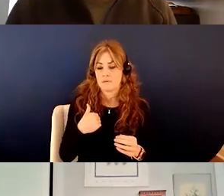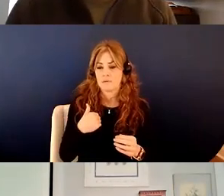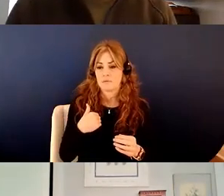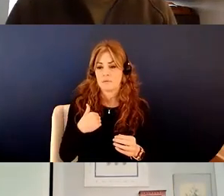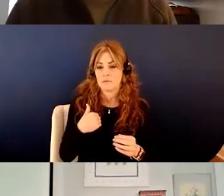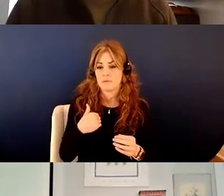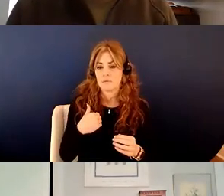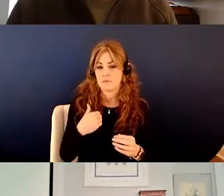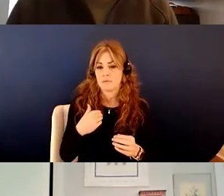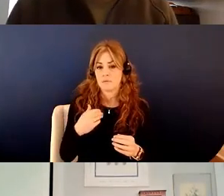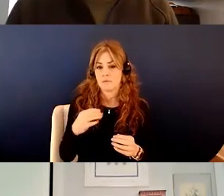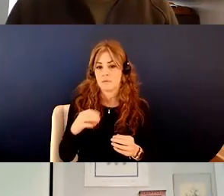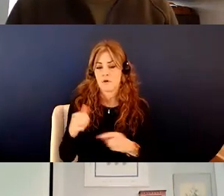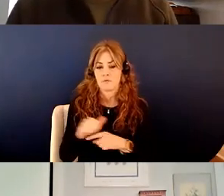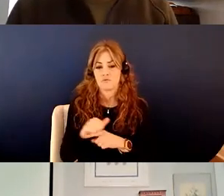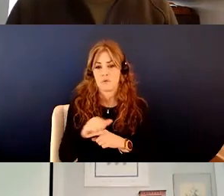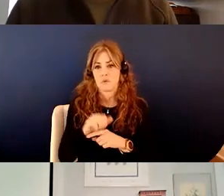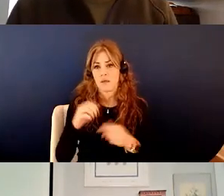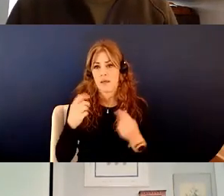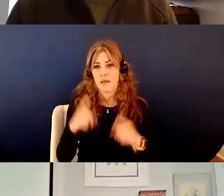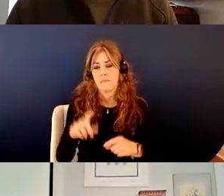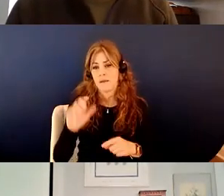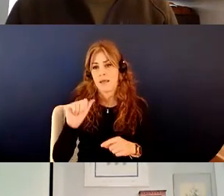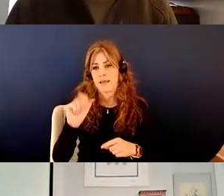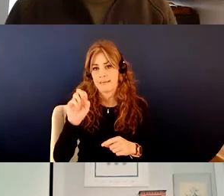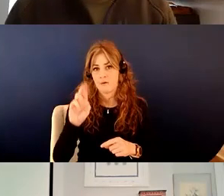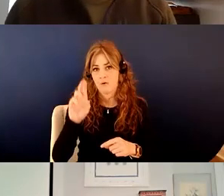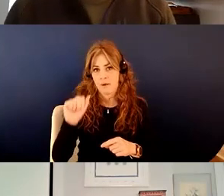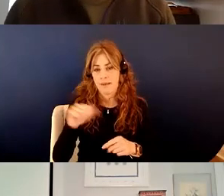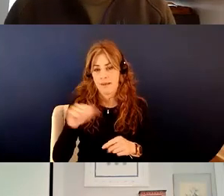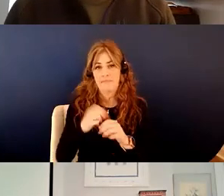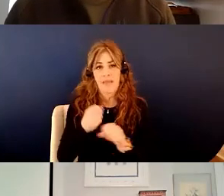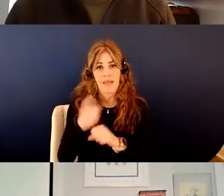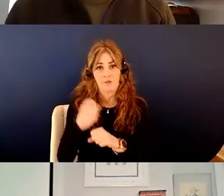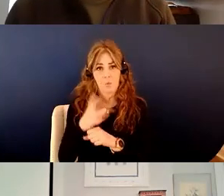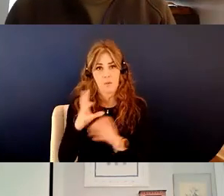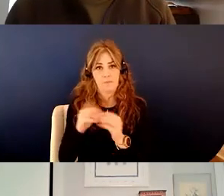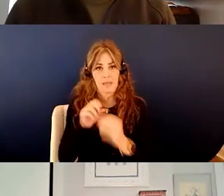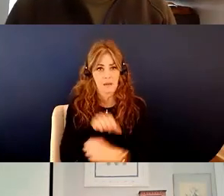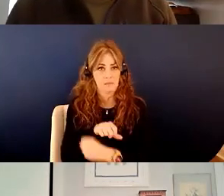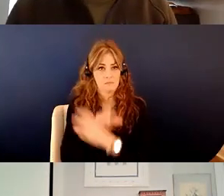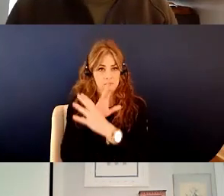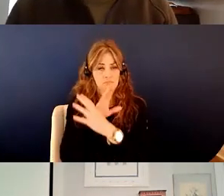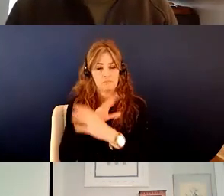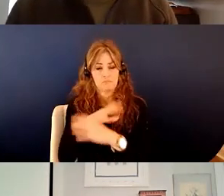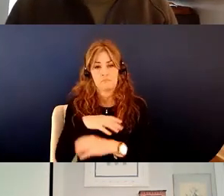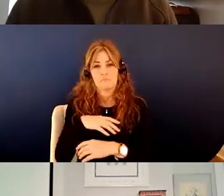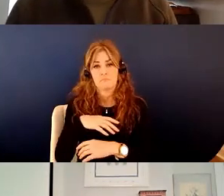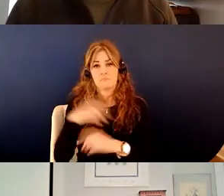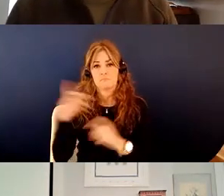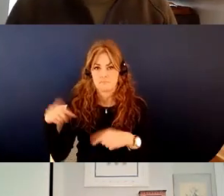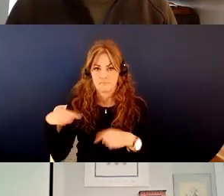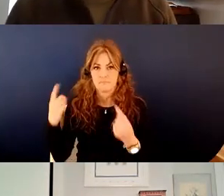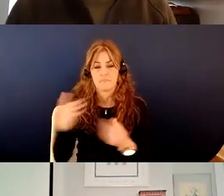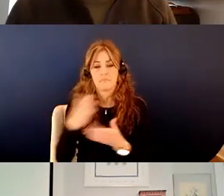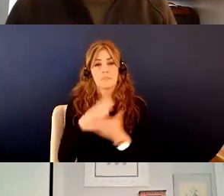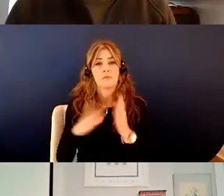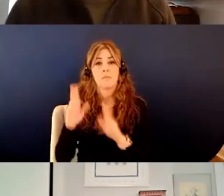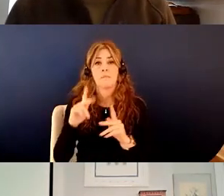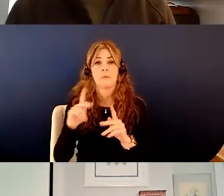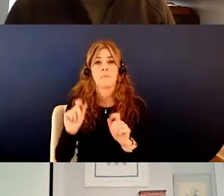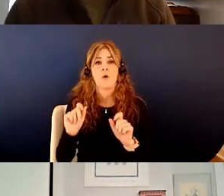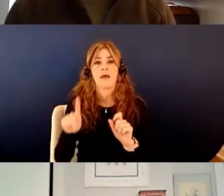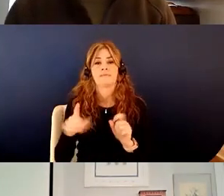are going to happen at AERA at the annual meeting virtually, and as well as things we've done in the past. There have been some people have been asking